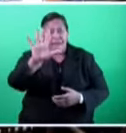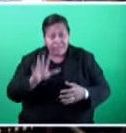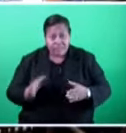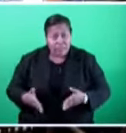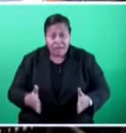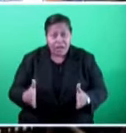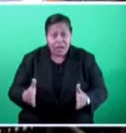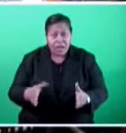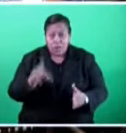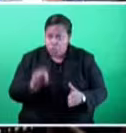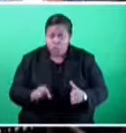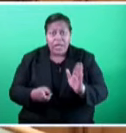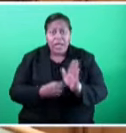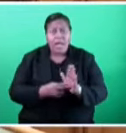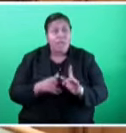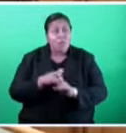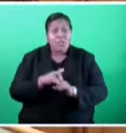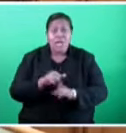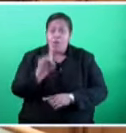in Namosi and only 1 in Tailevu?